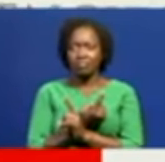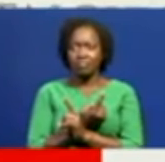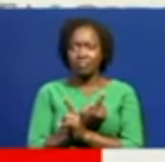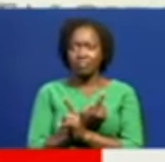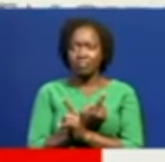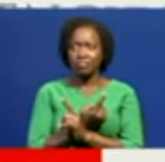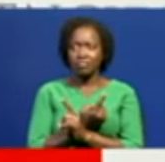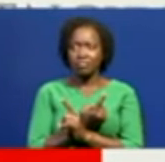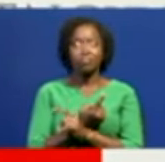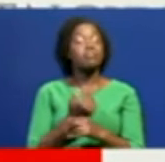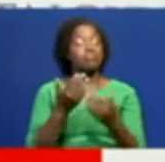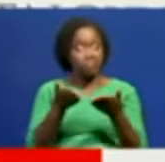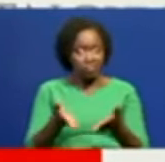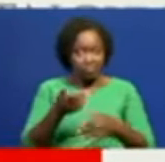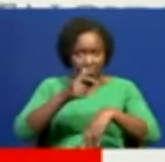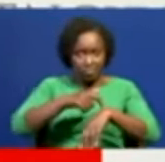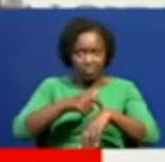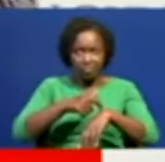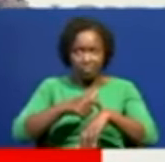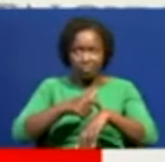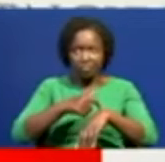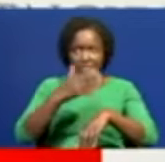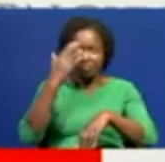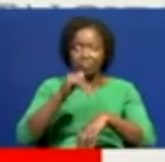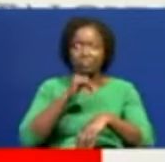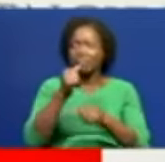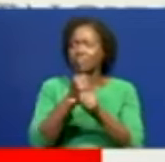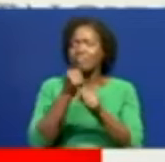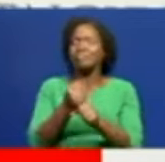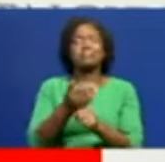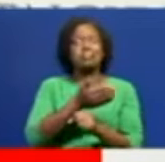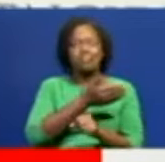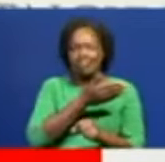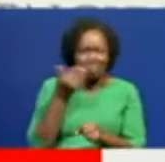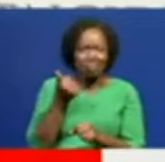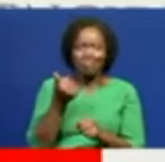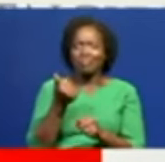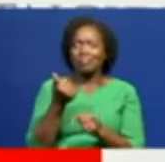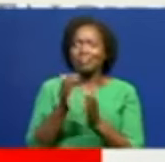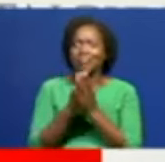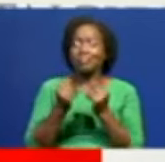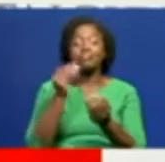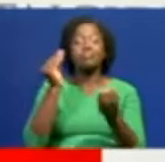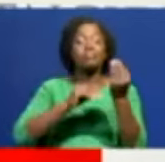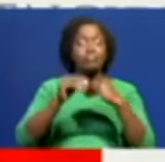We are here for a season. Why don't we put our best foot forward and contribute